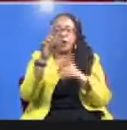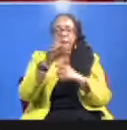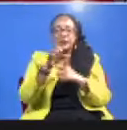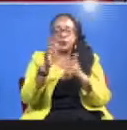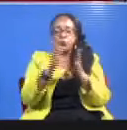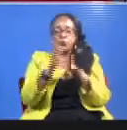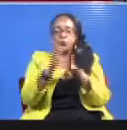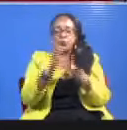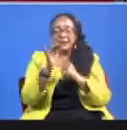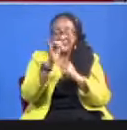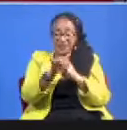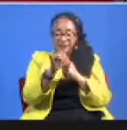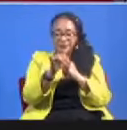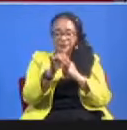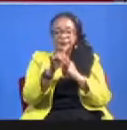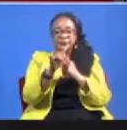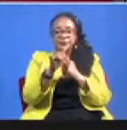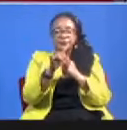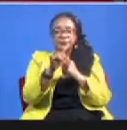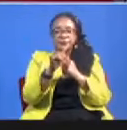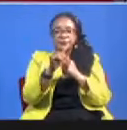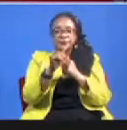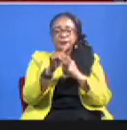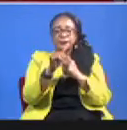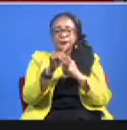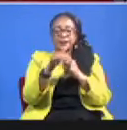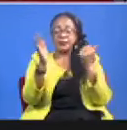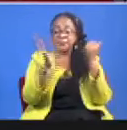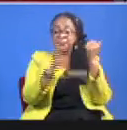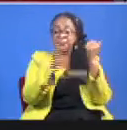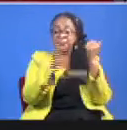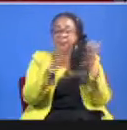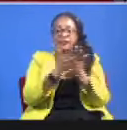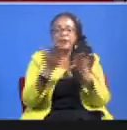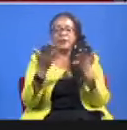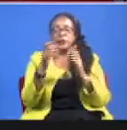all liabilities lie with Kenya. So that in itself is a bad